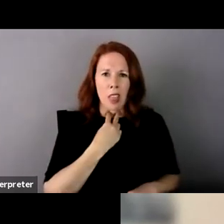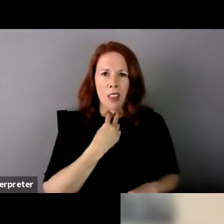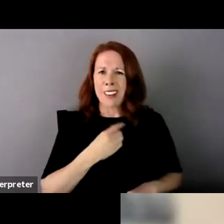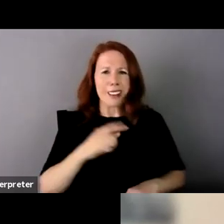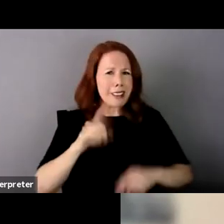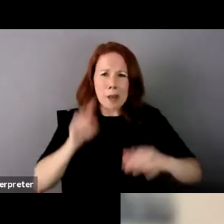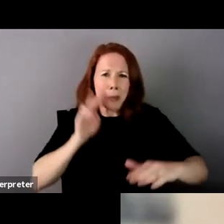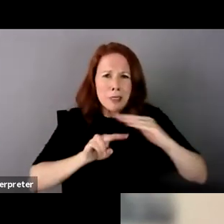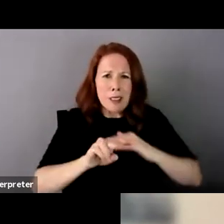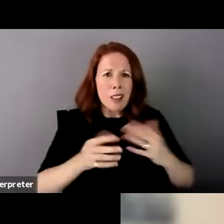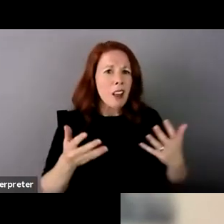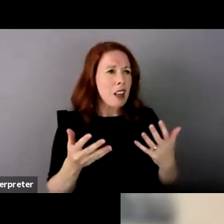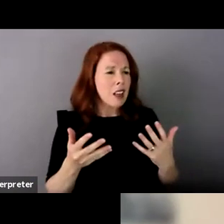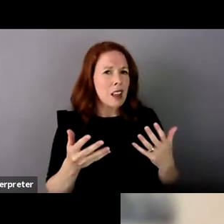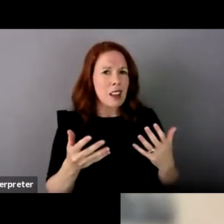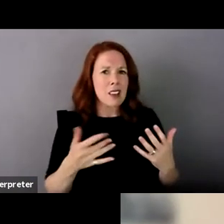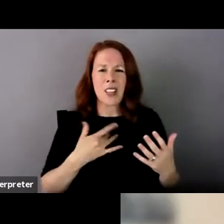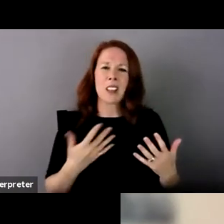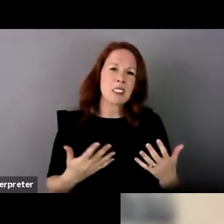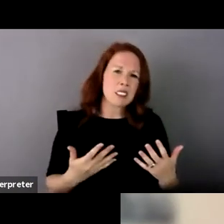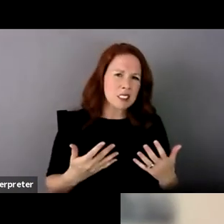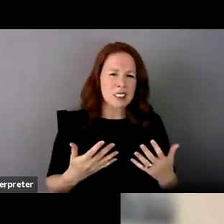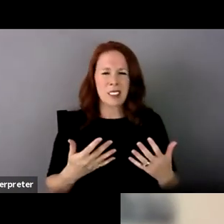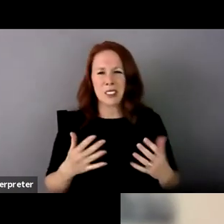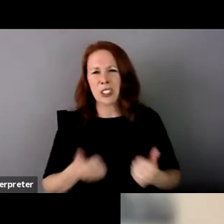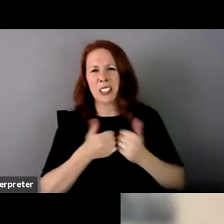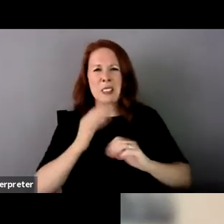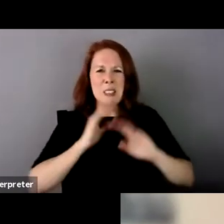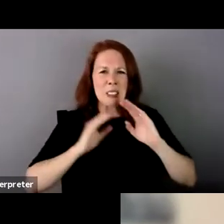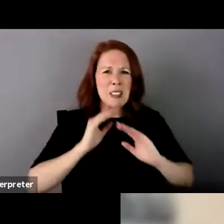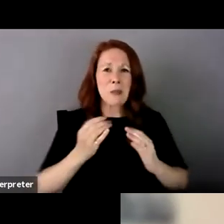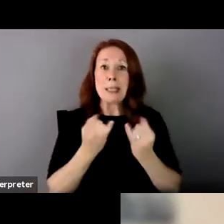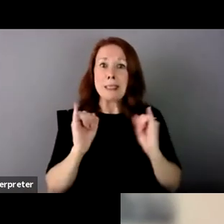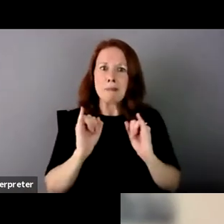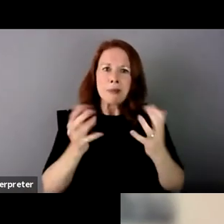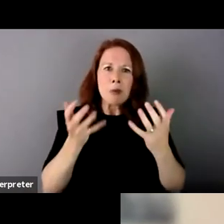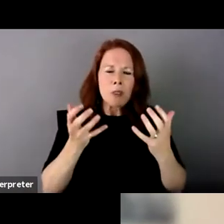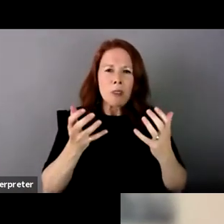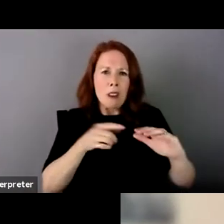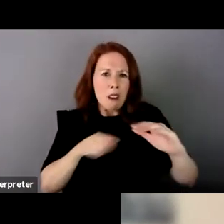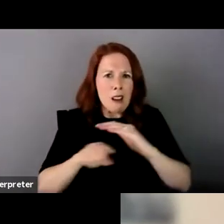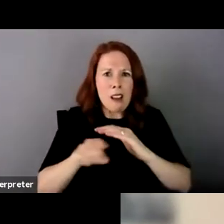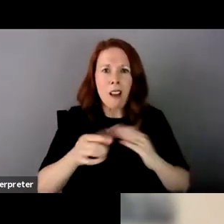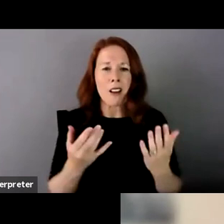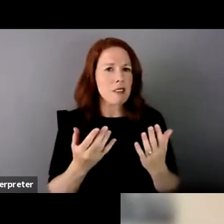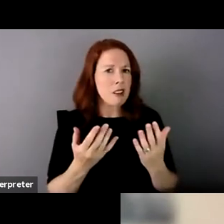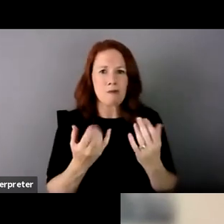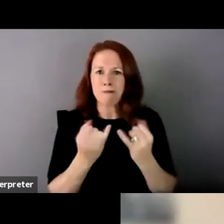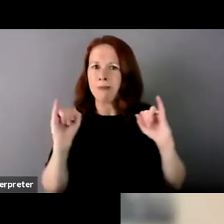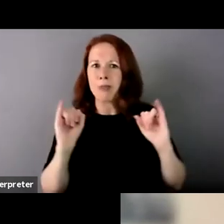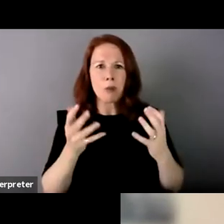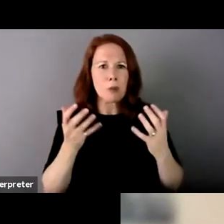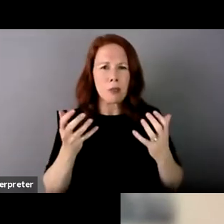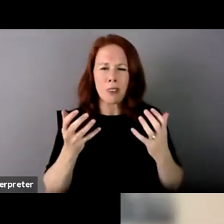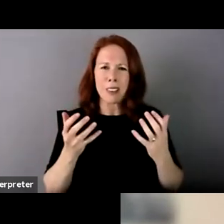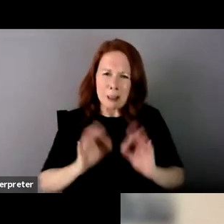unpredictability can make it feel hard to navigate the world with independence. And we want everyone to feel that,